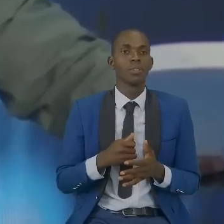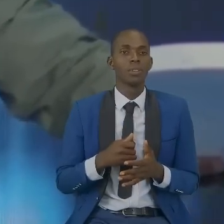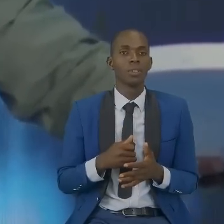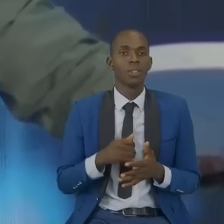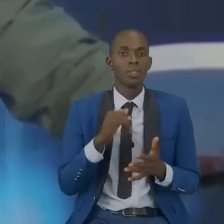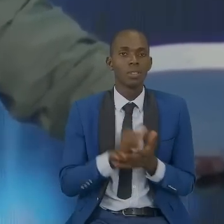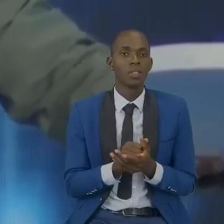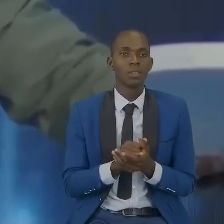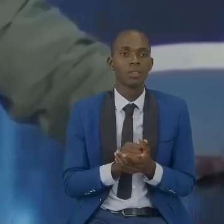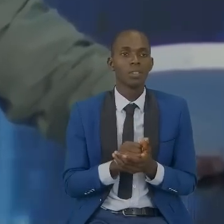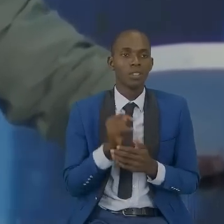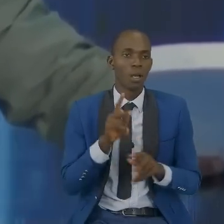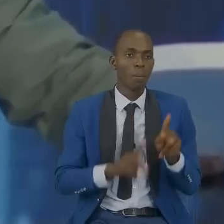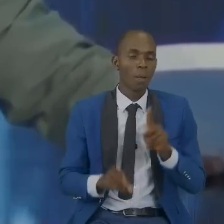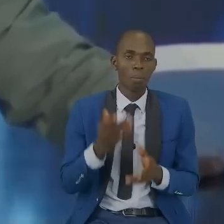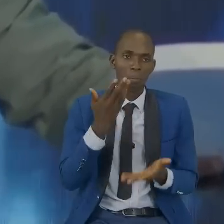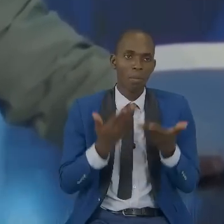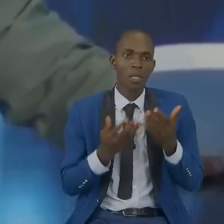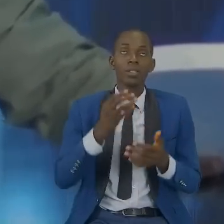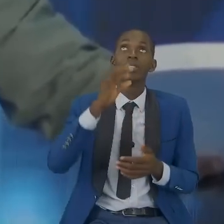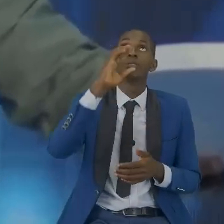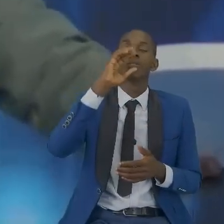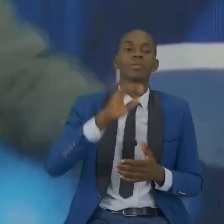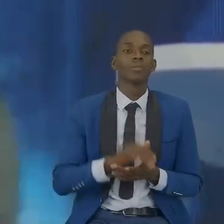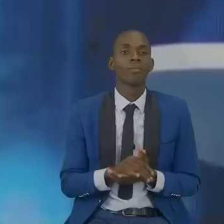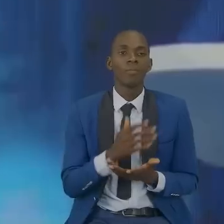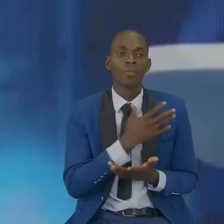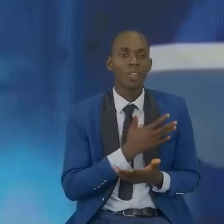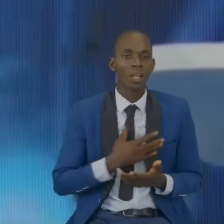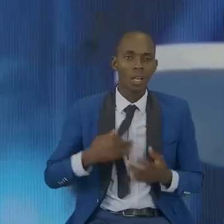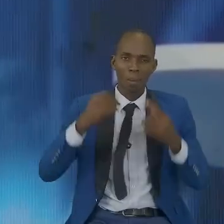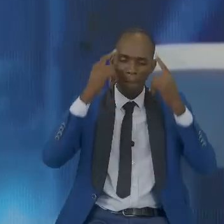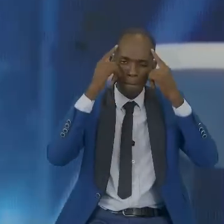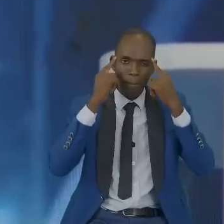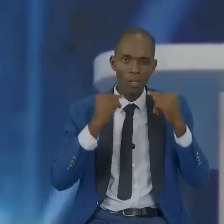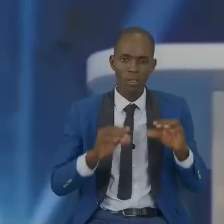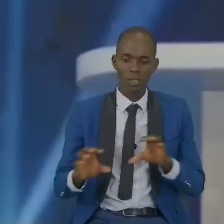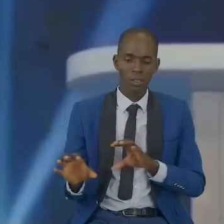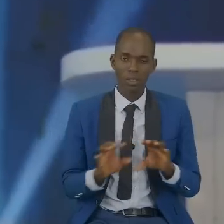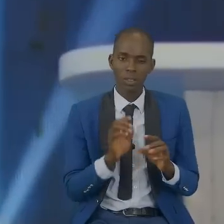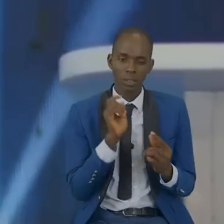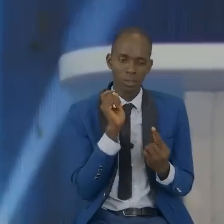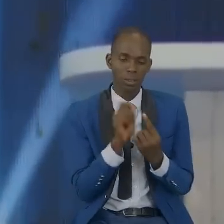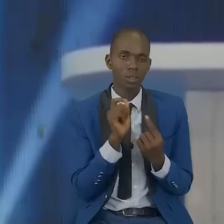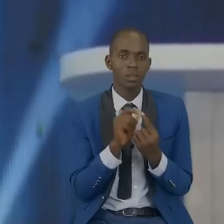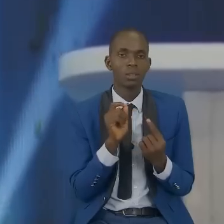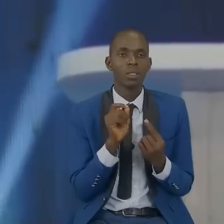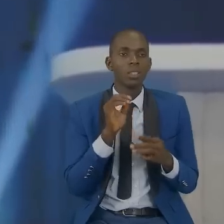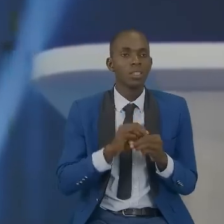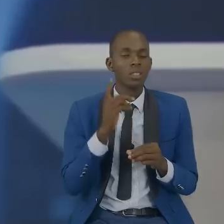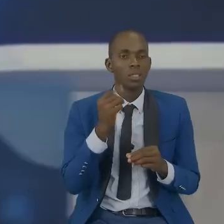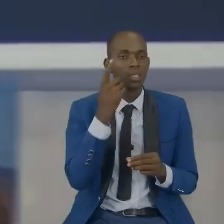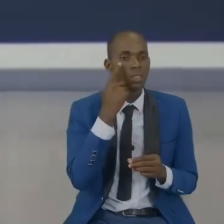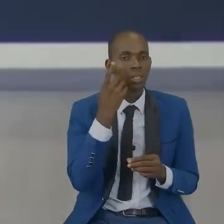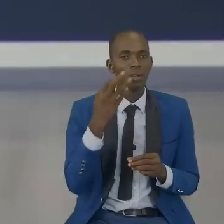that the people may drink. And Moses did so in the sight